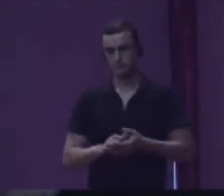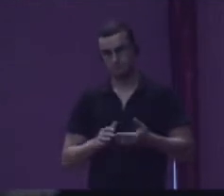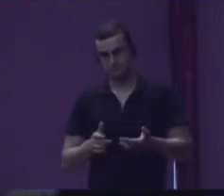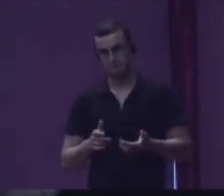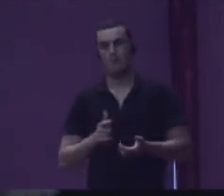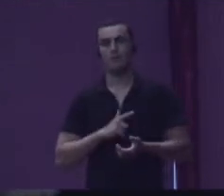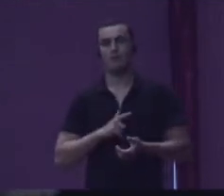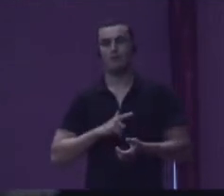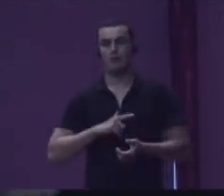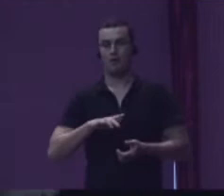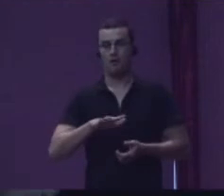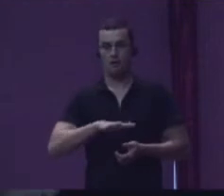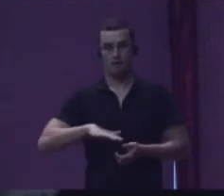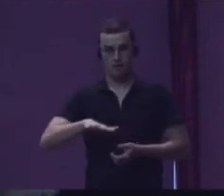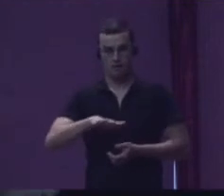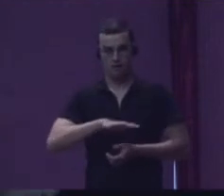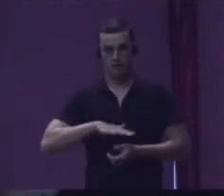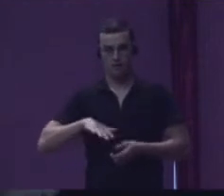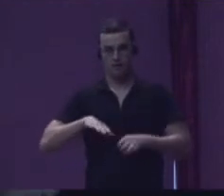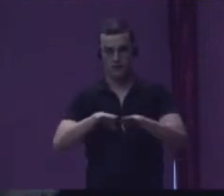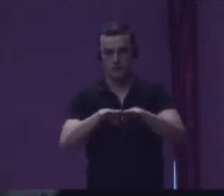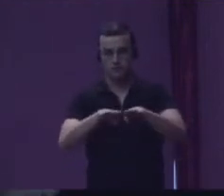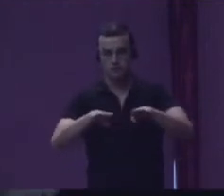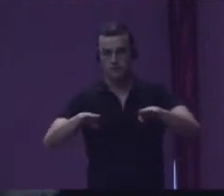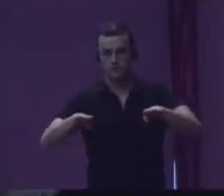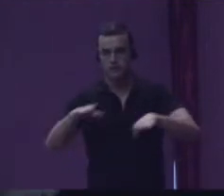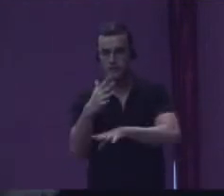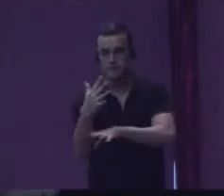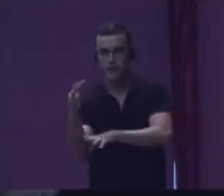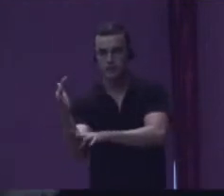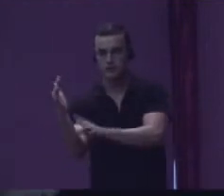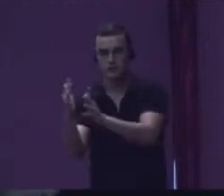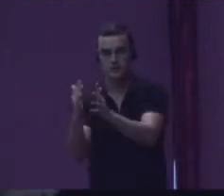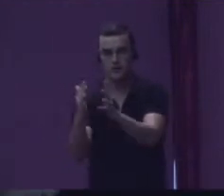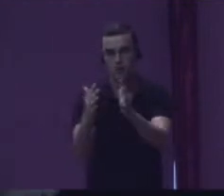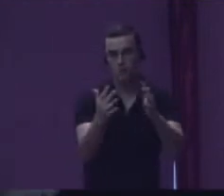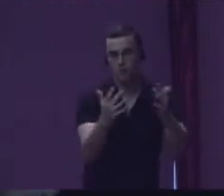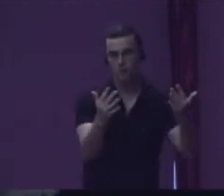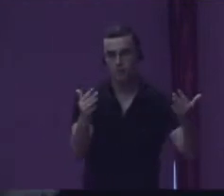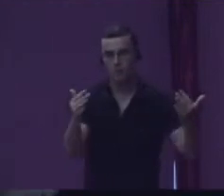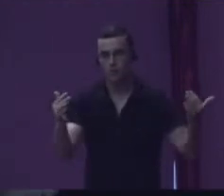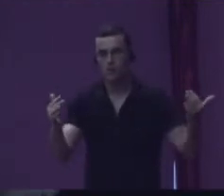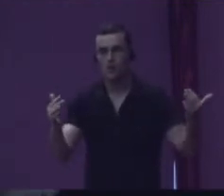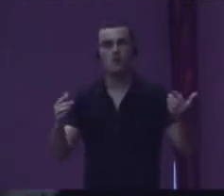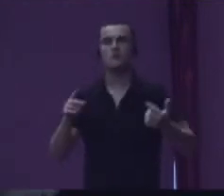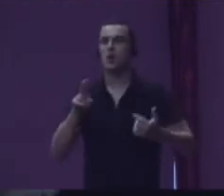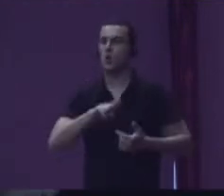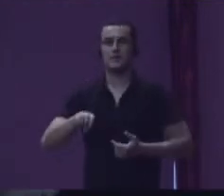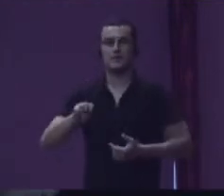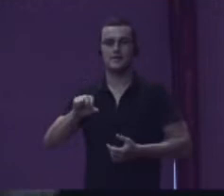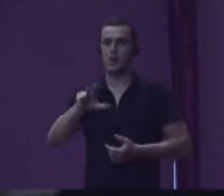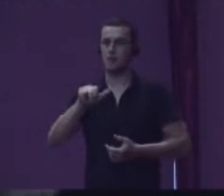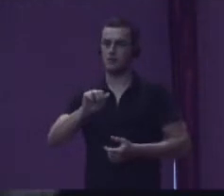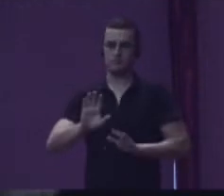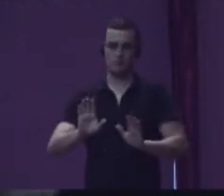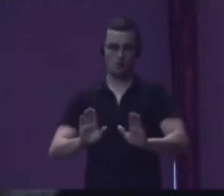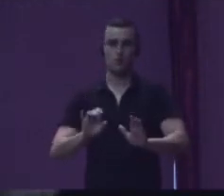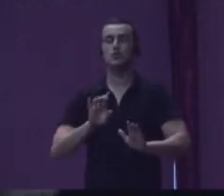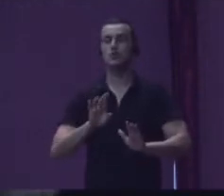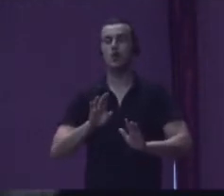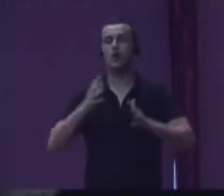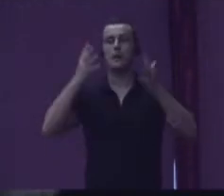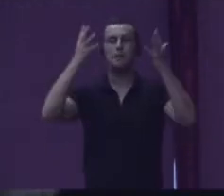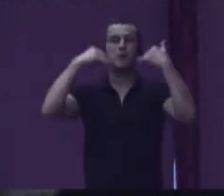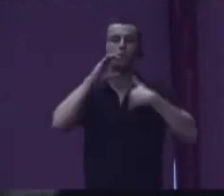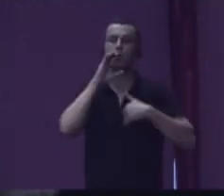a hot bath. First, on the third day, and what they regard as extremely important is heating